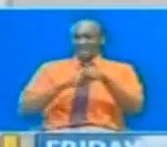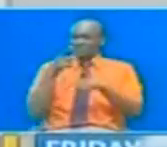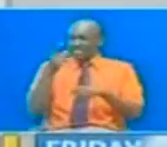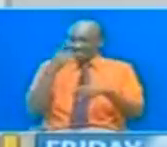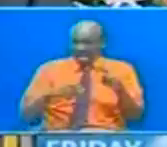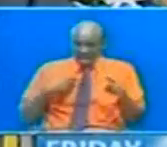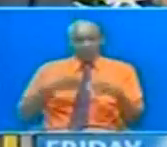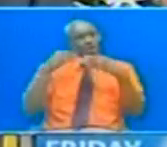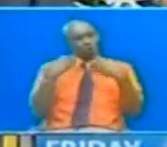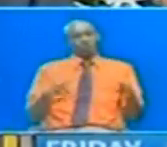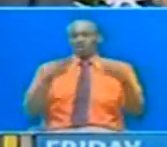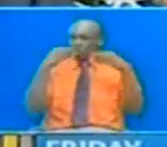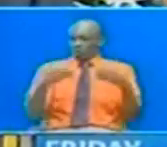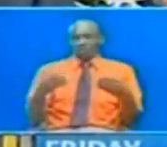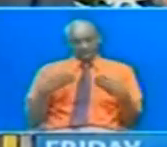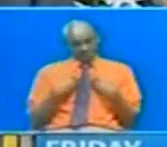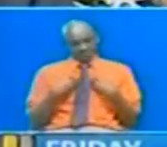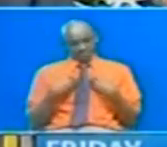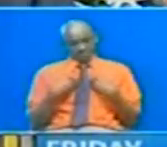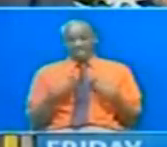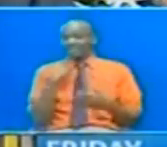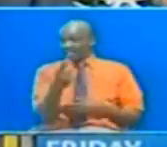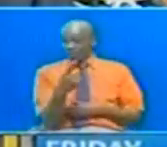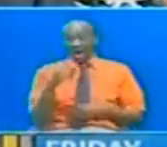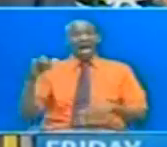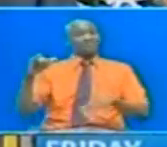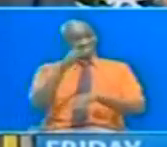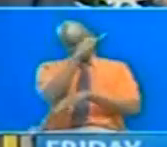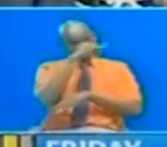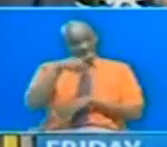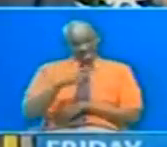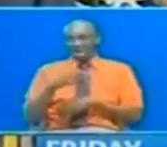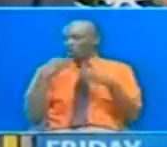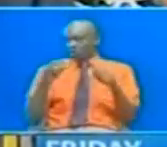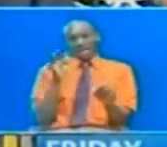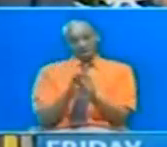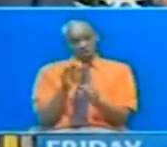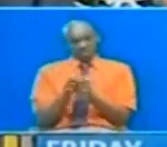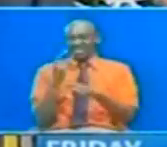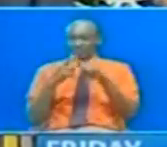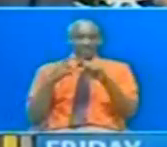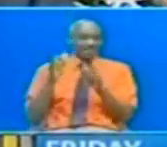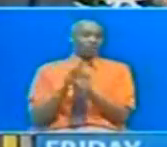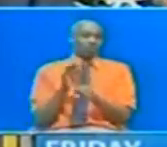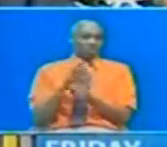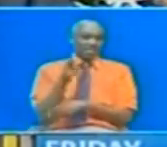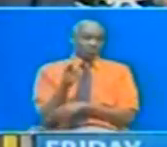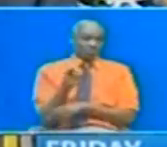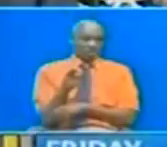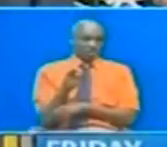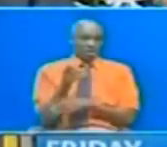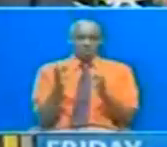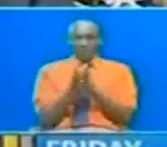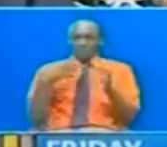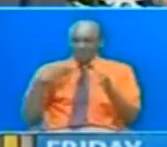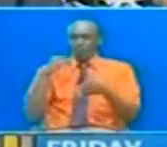loss after loss. Aviation generally is a challenging industry, and the big loss that the airline experienced, you know, with